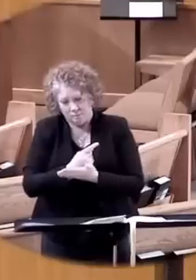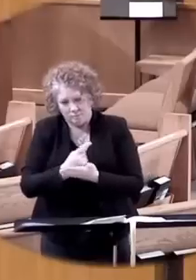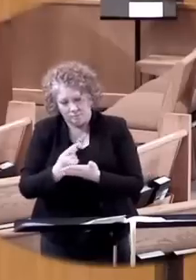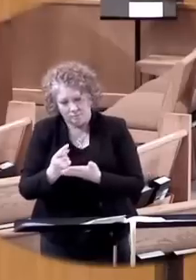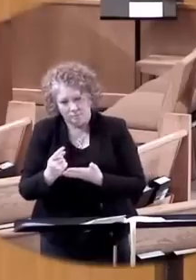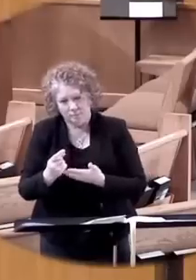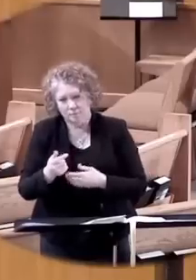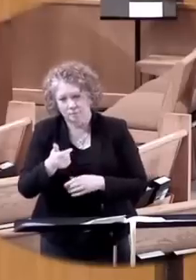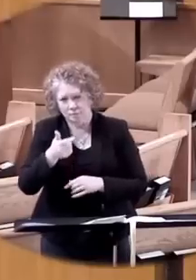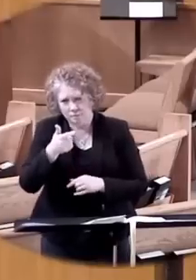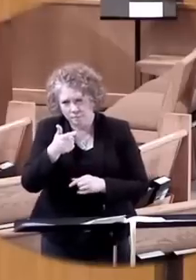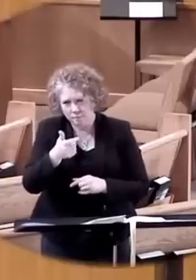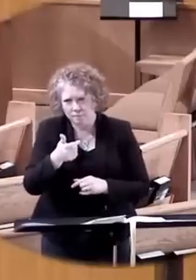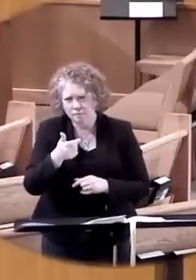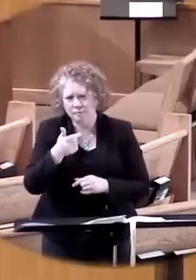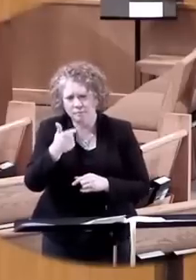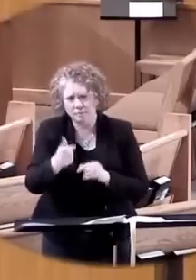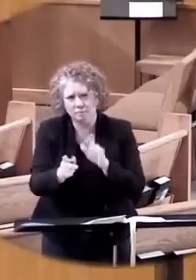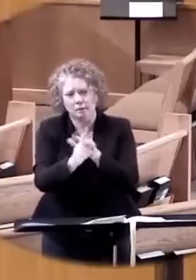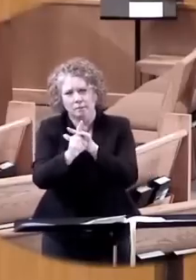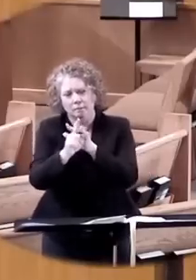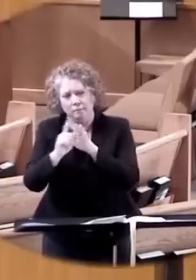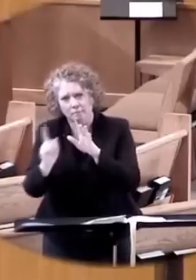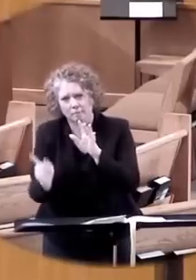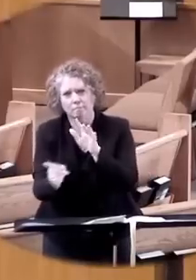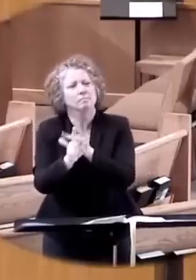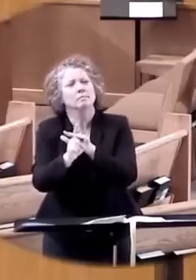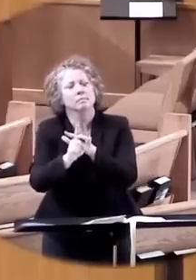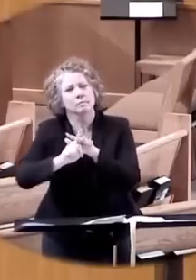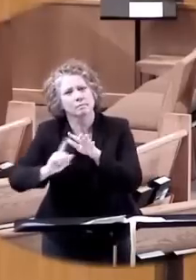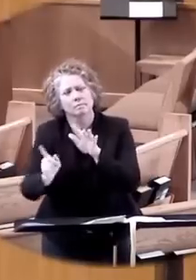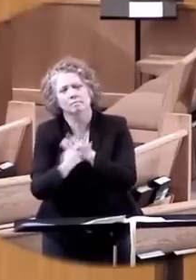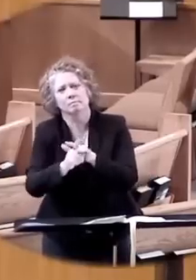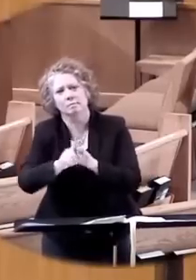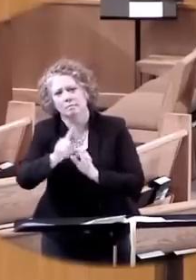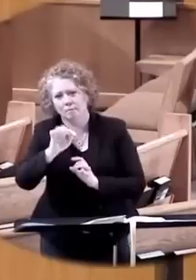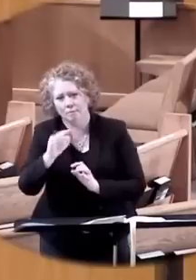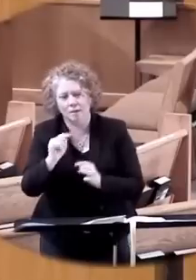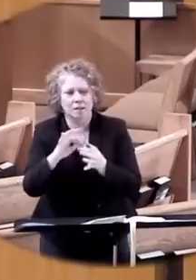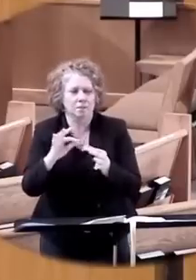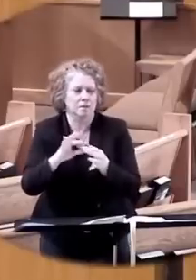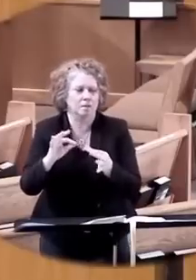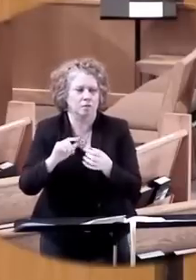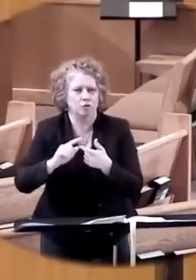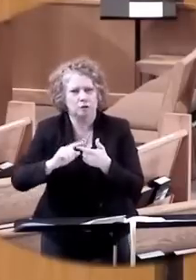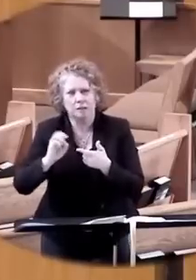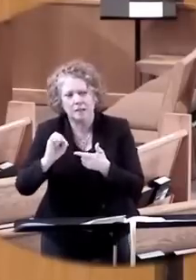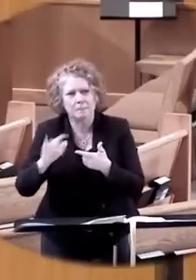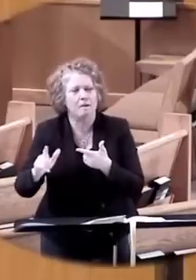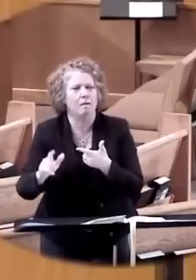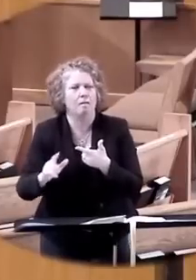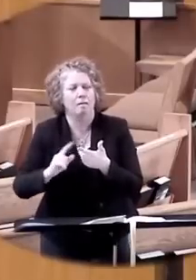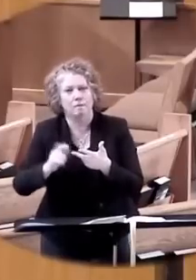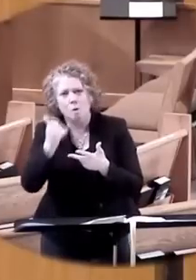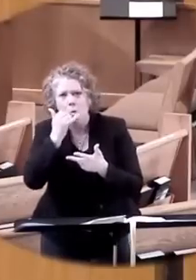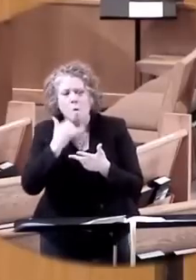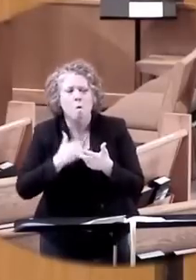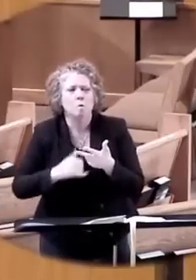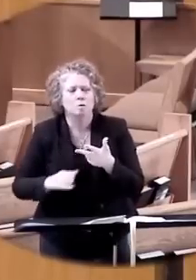the periodic interruptions that I get by text messages, emails, or phone